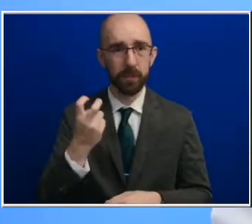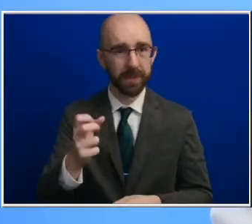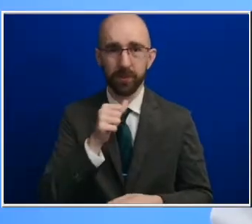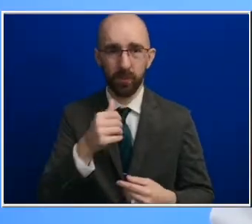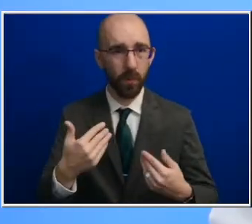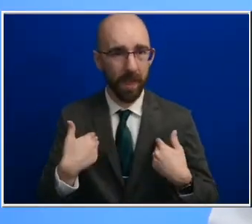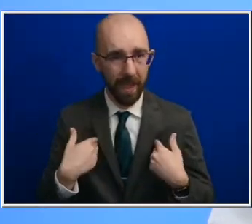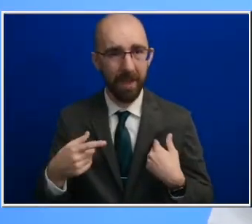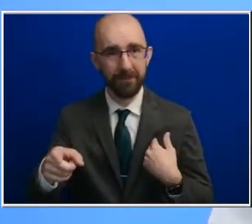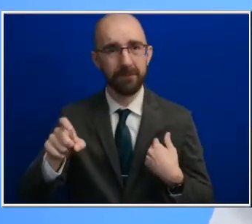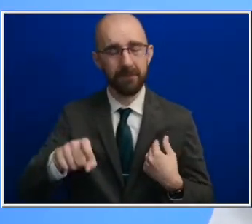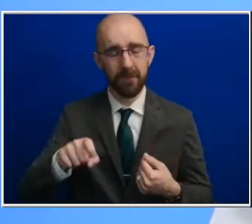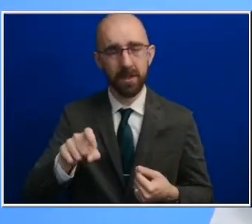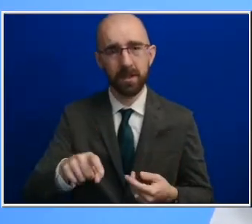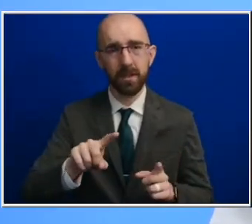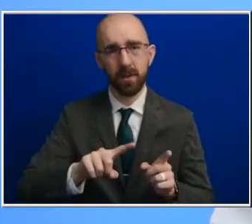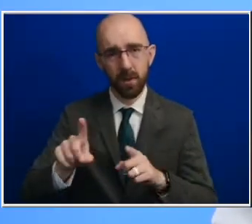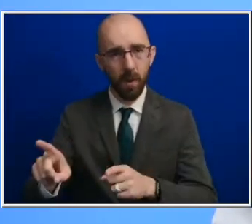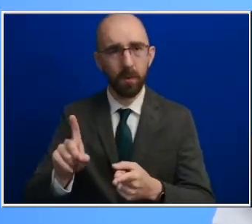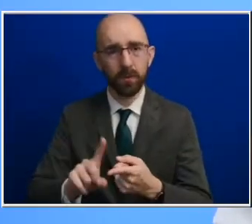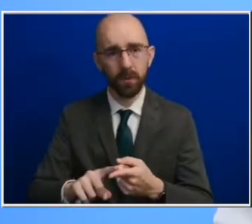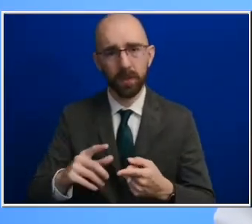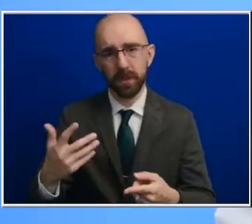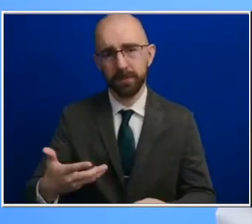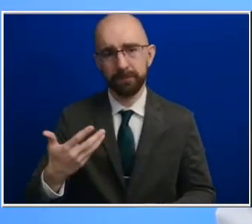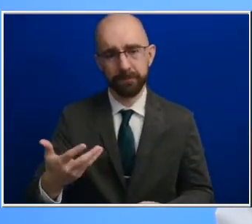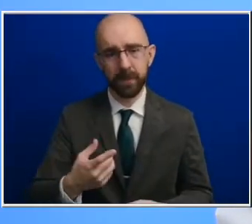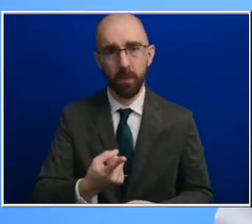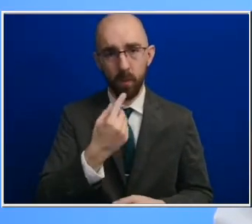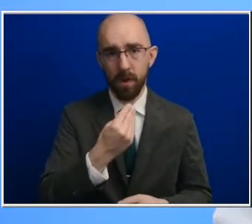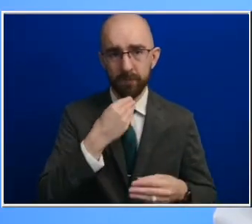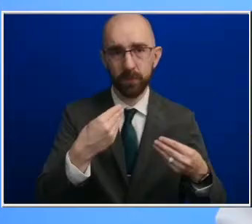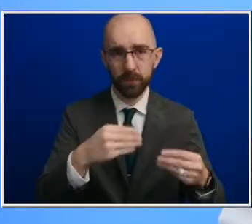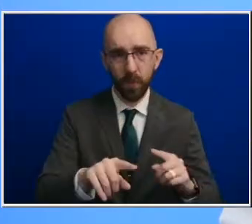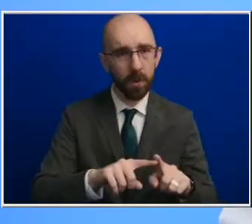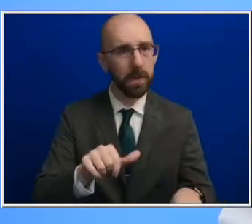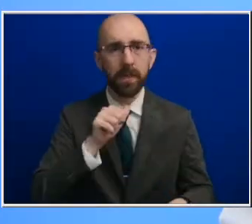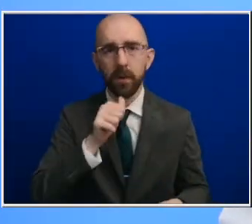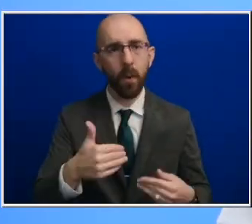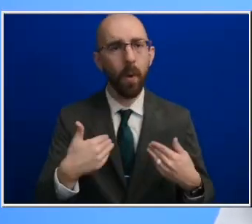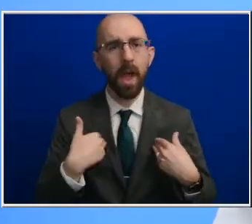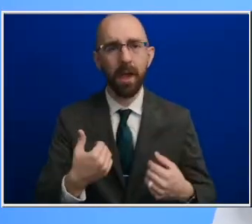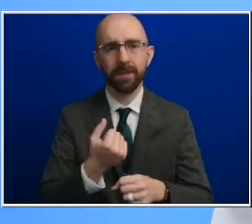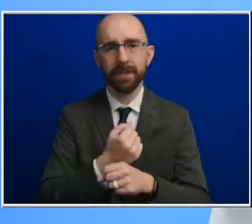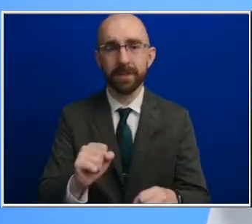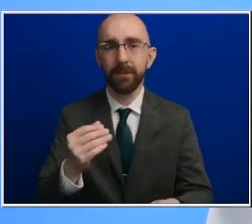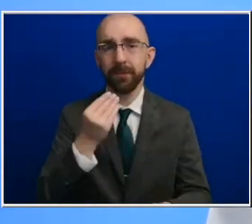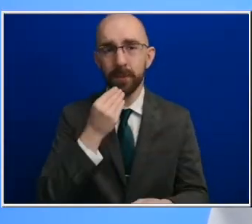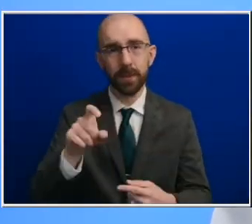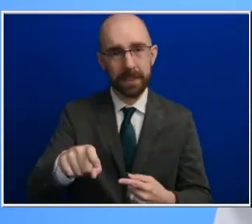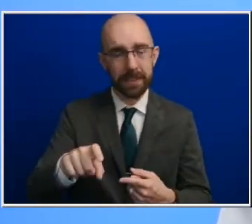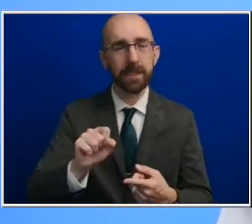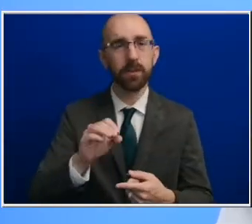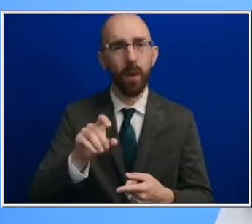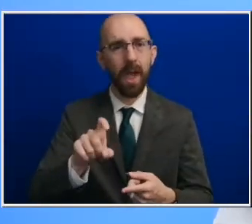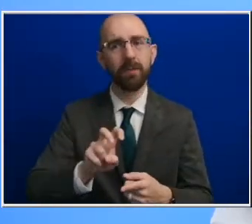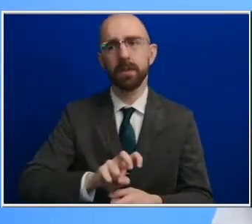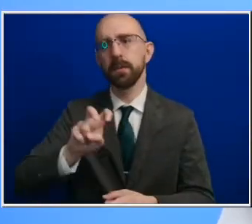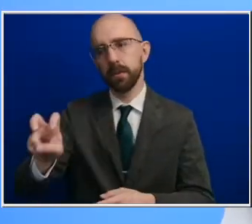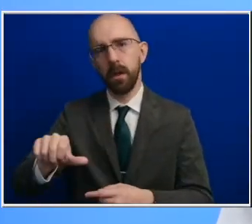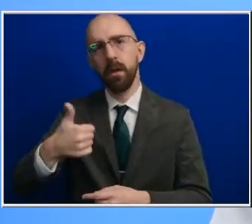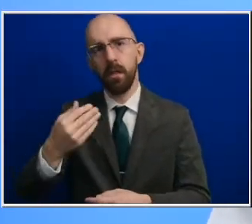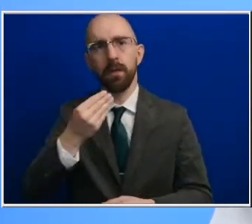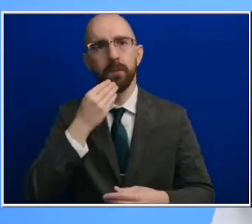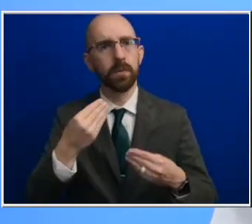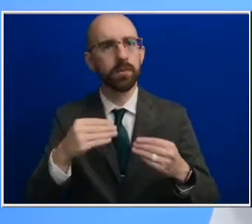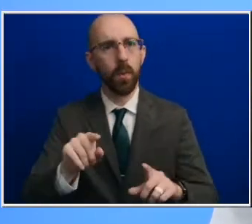to go to one grocery store, but they don't have the safe foods that they need, so they have to go to another grocery store across